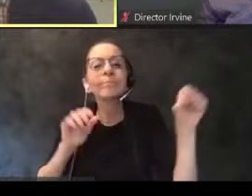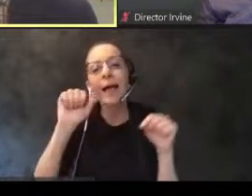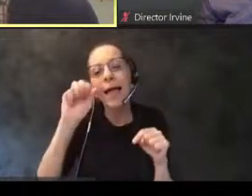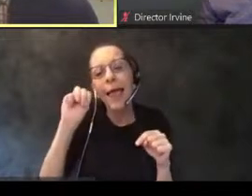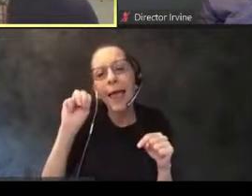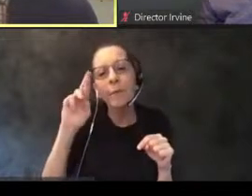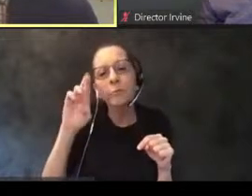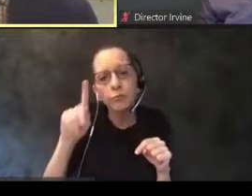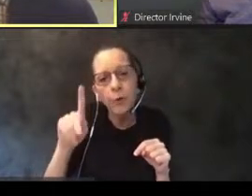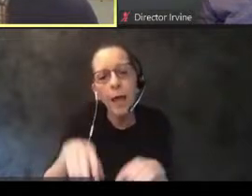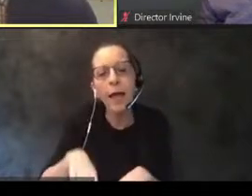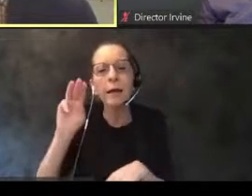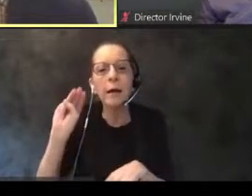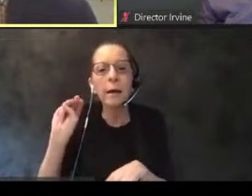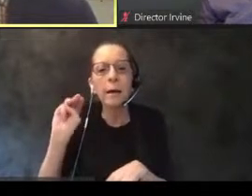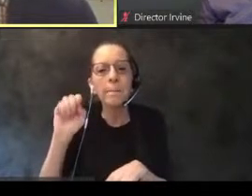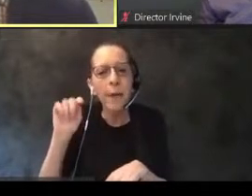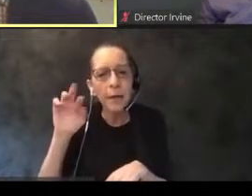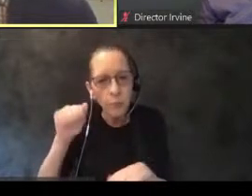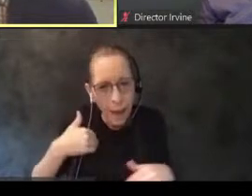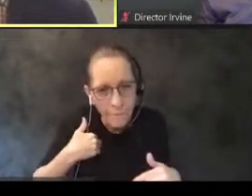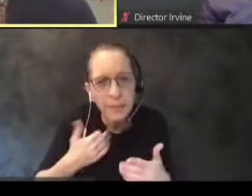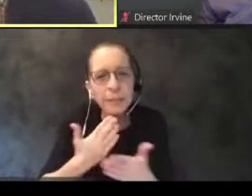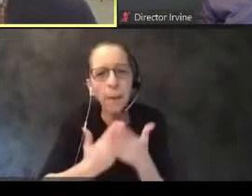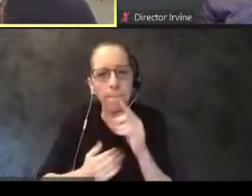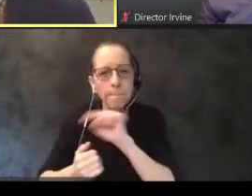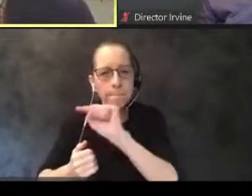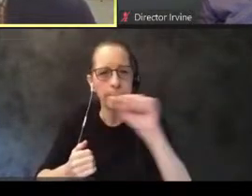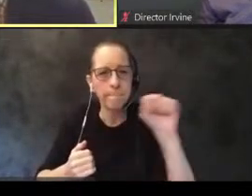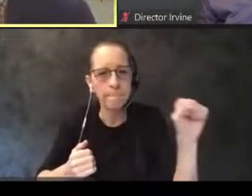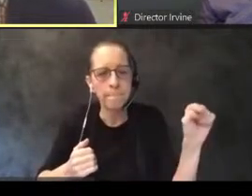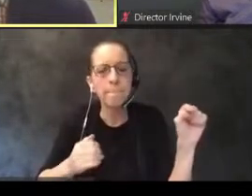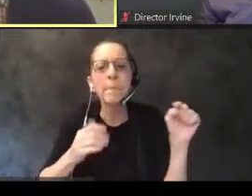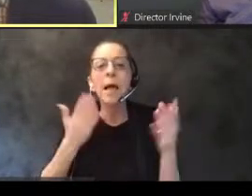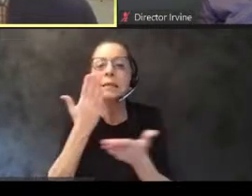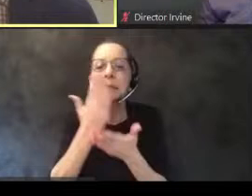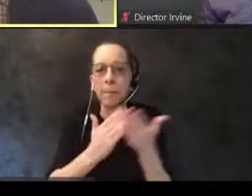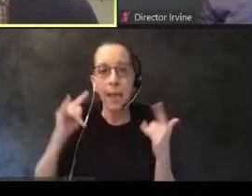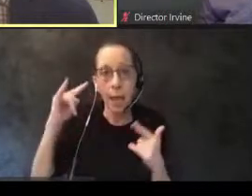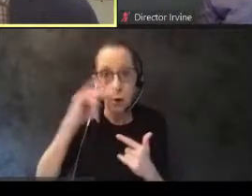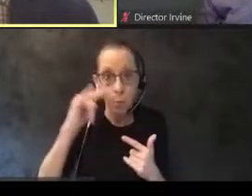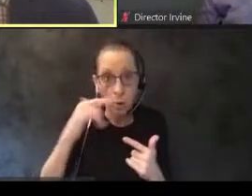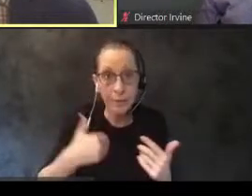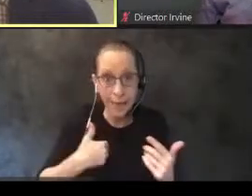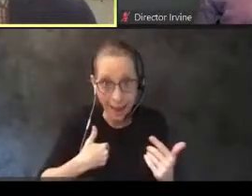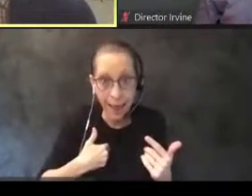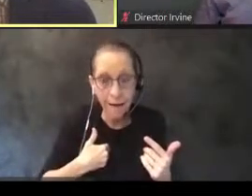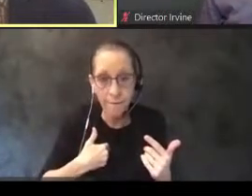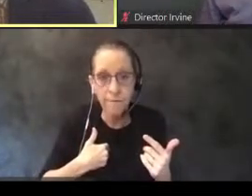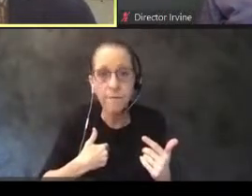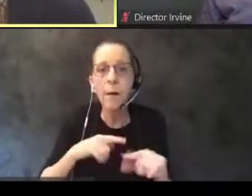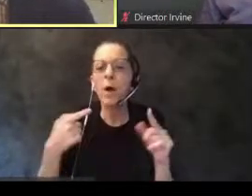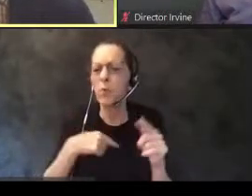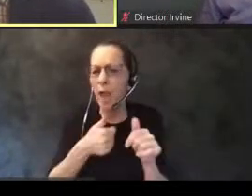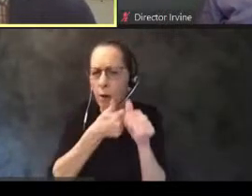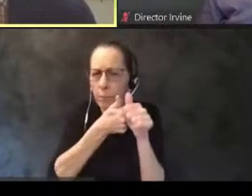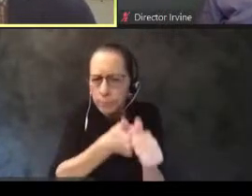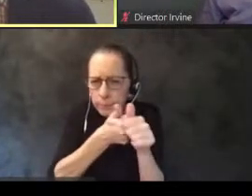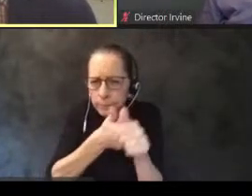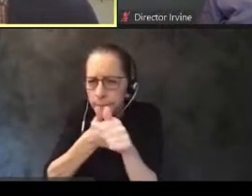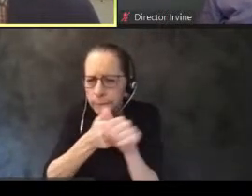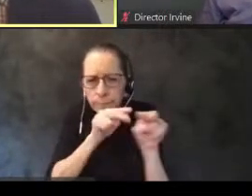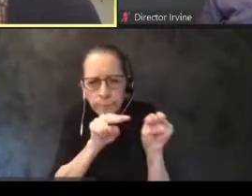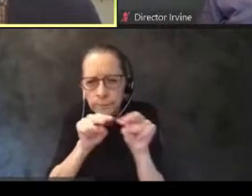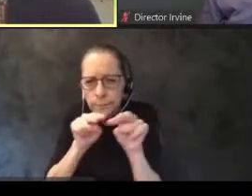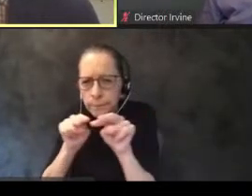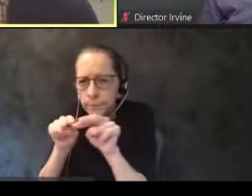Metra. There's also some, you know, throughout airports as well. But we're tracking that. We'll definitely circle